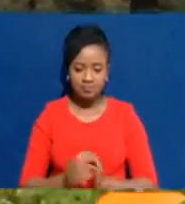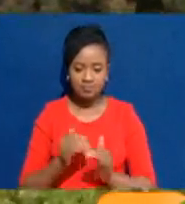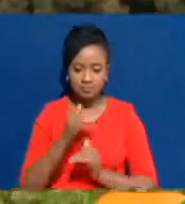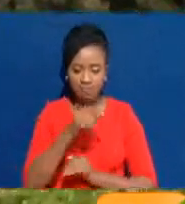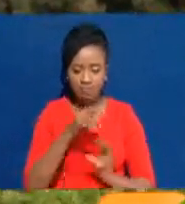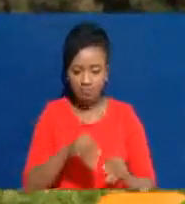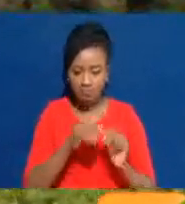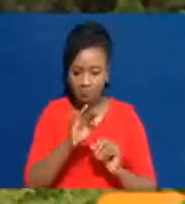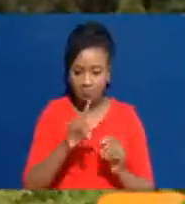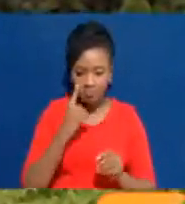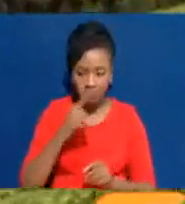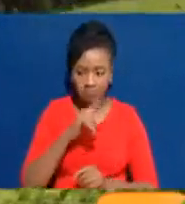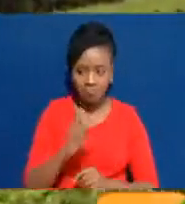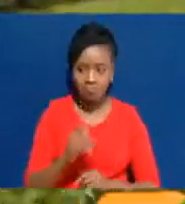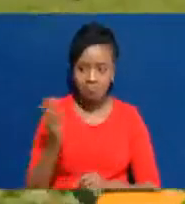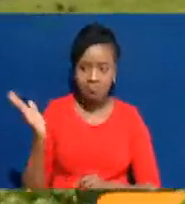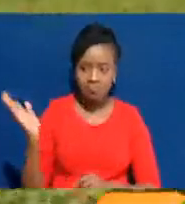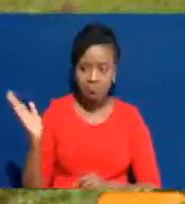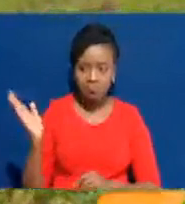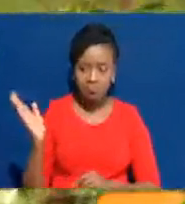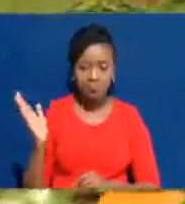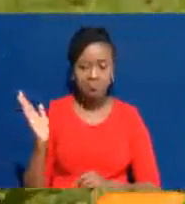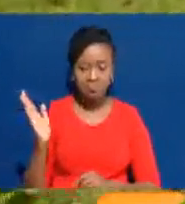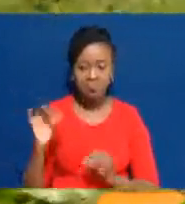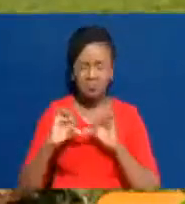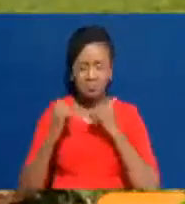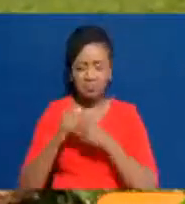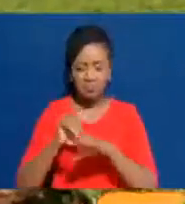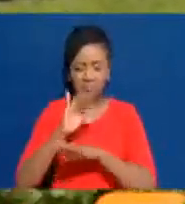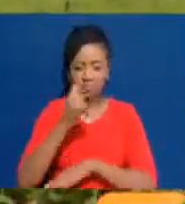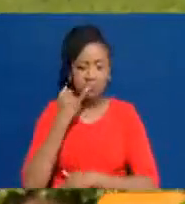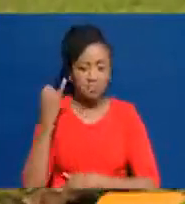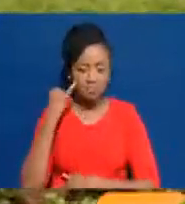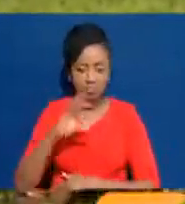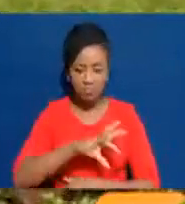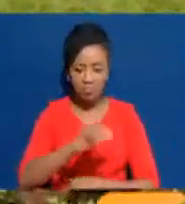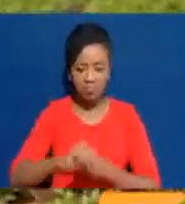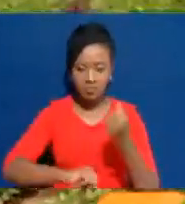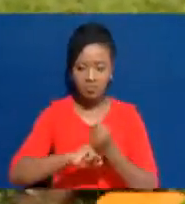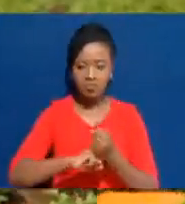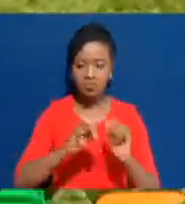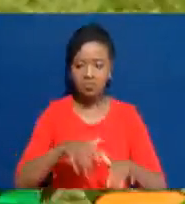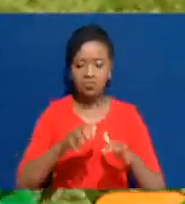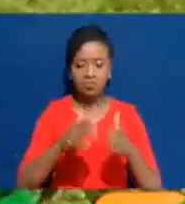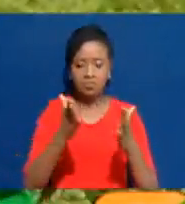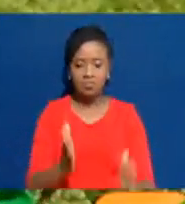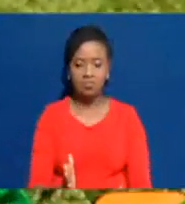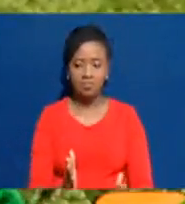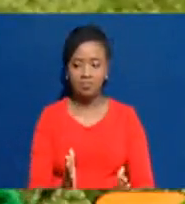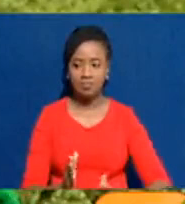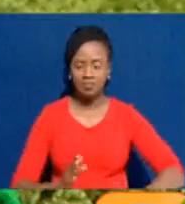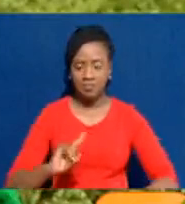after his soil being tested. Grace Kwamboka is the Ujuzi Kilimo agent deployed to Nakuru County to help farmers with the testing of the soil. Kitu ya kwanza